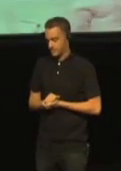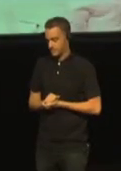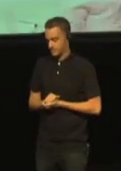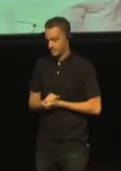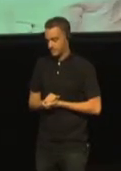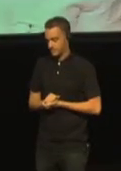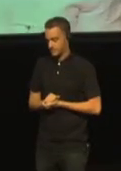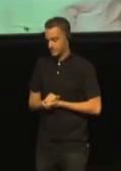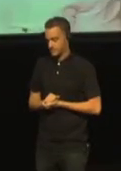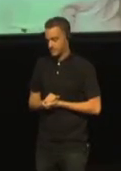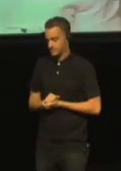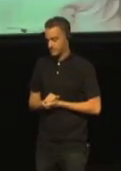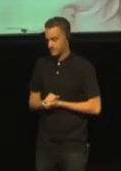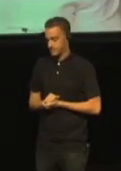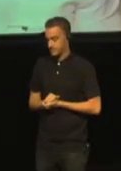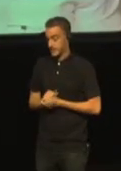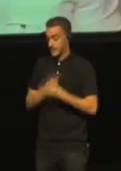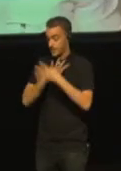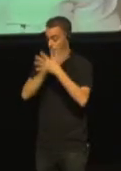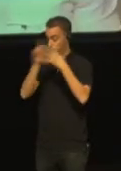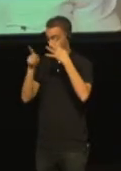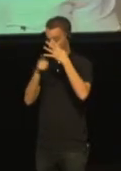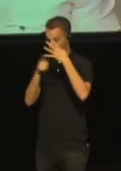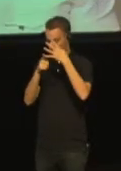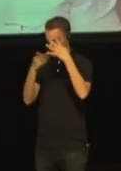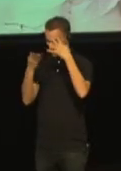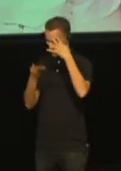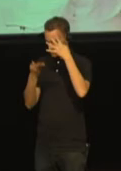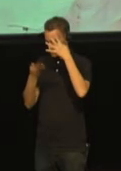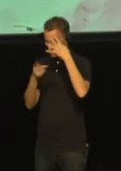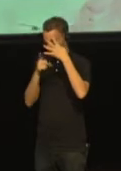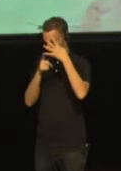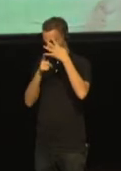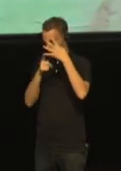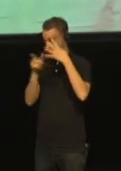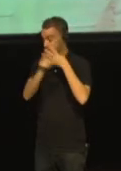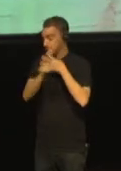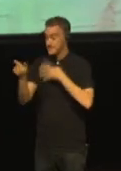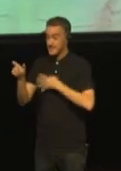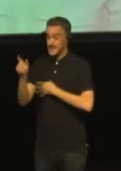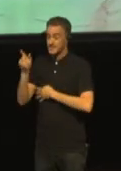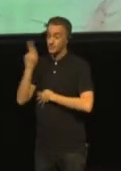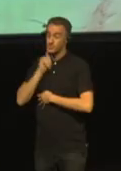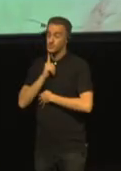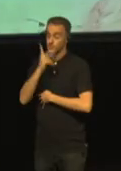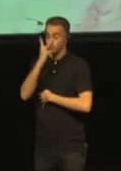Fourth key point. Deafblind people may need extra support to access services.